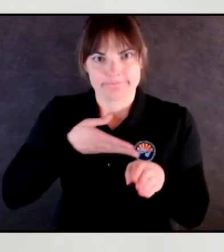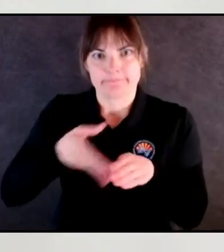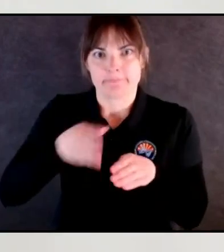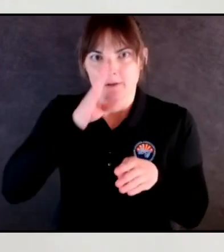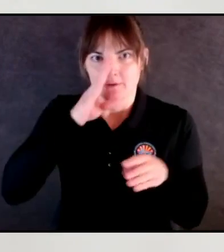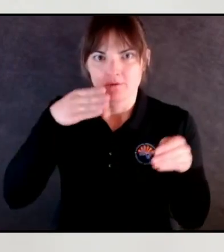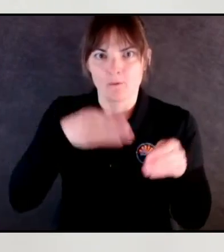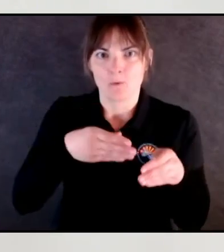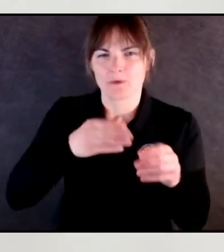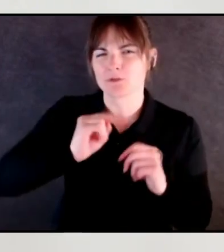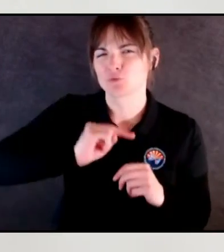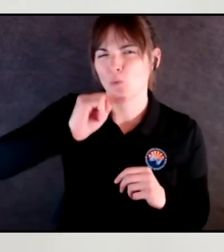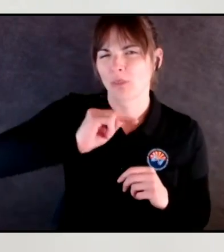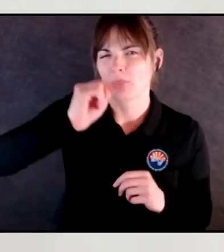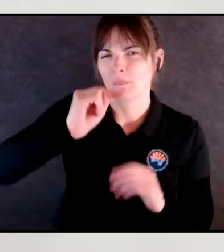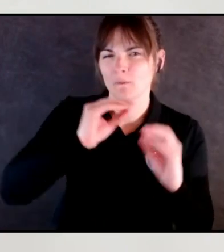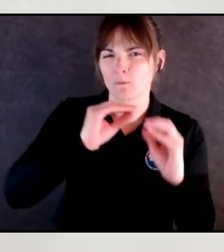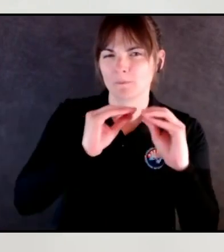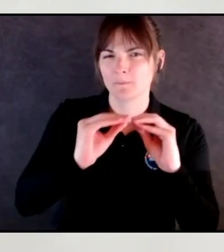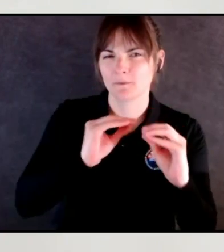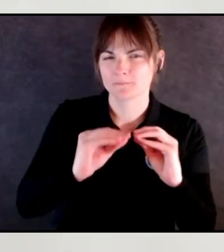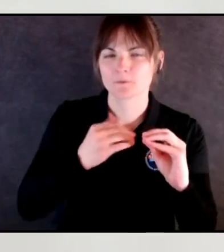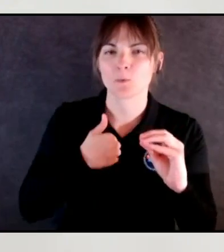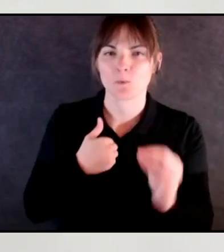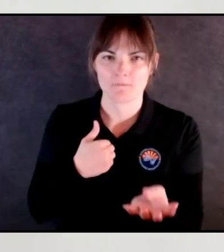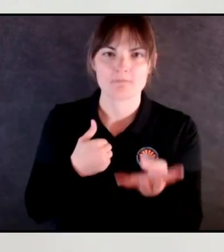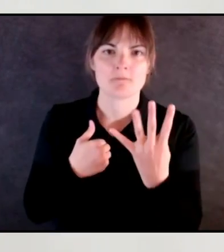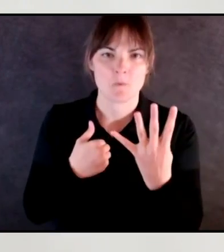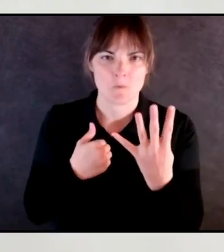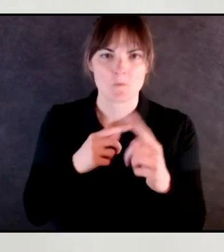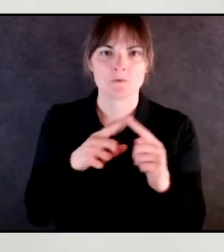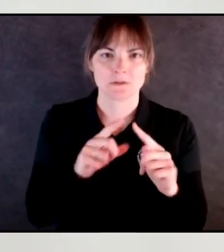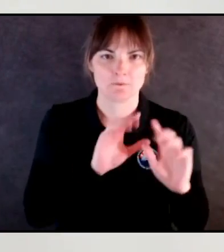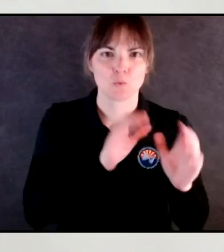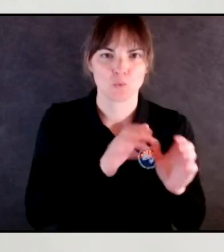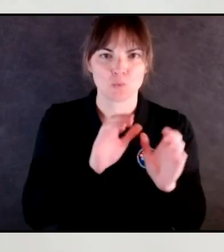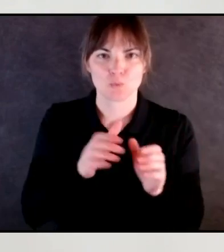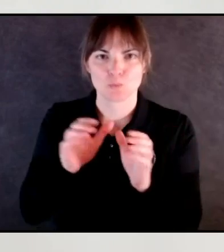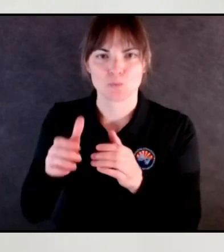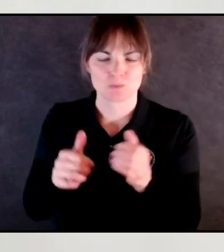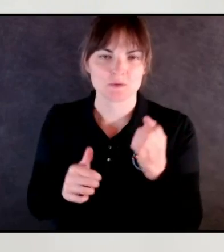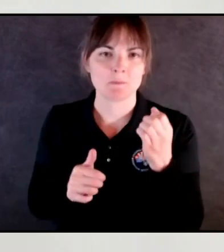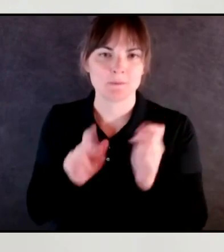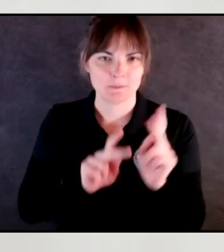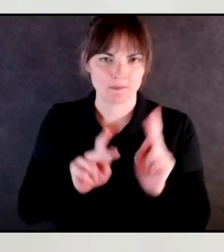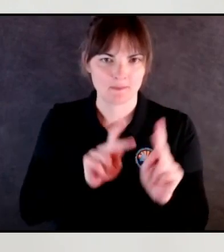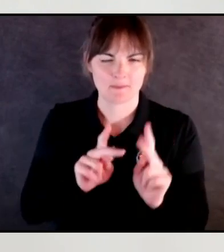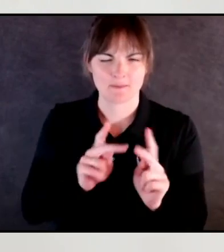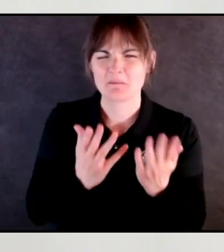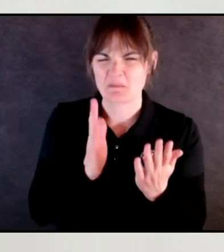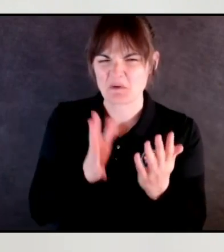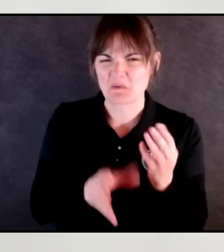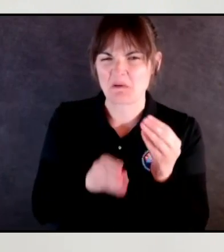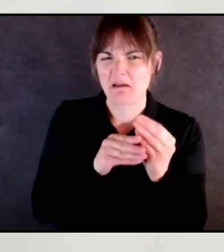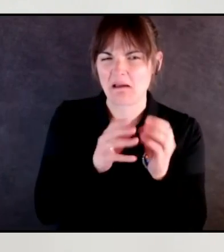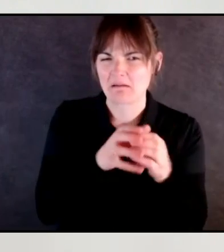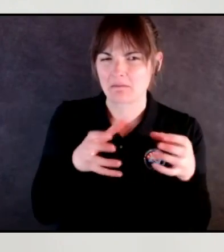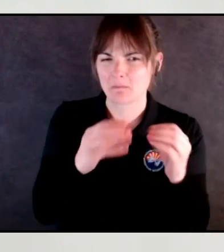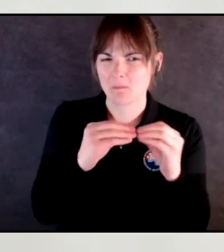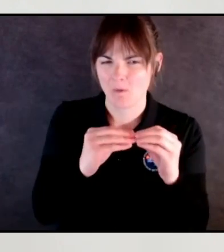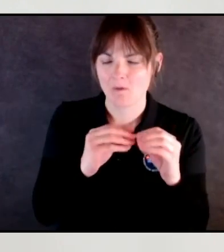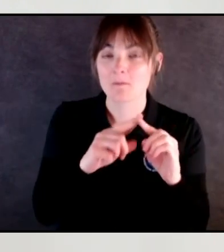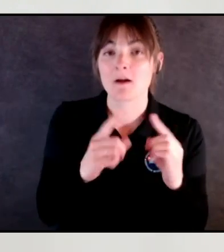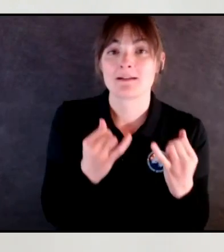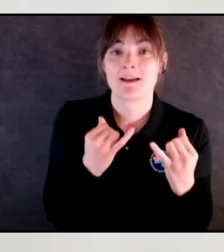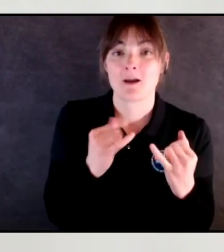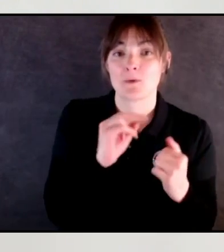4 different groups of folks working. We may add to that, but right now we have a north repair group. They're working